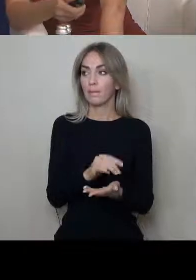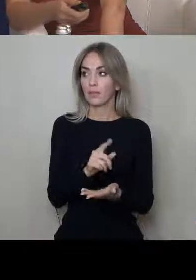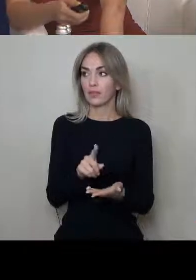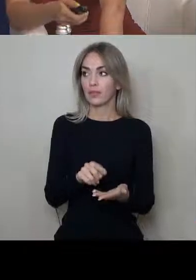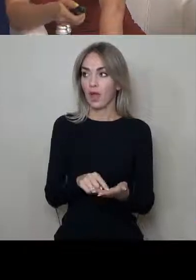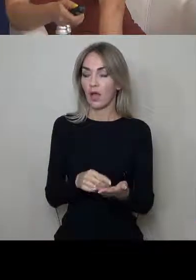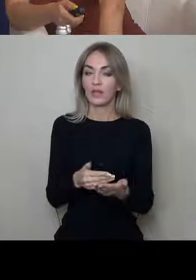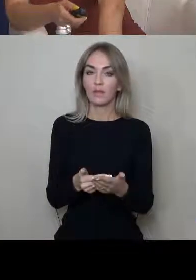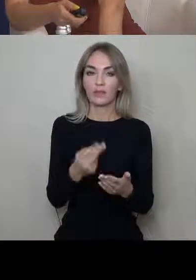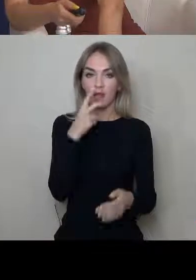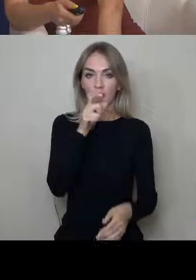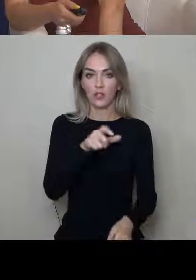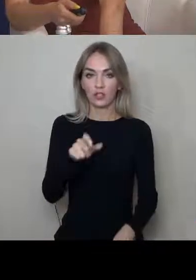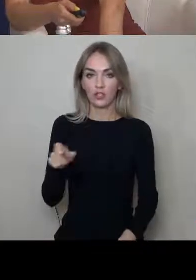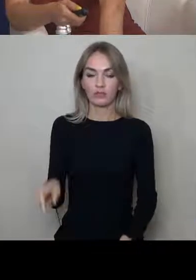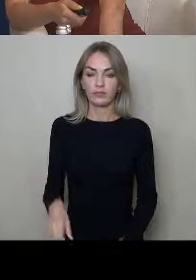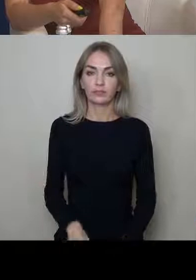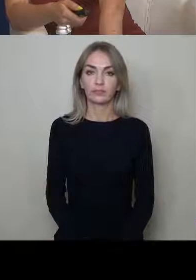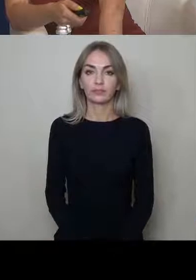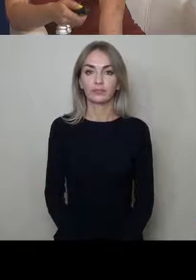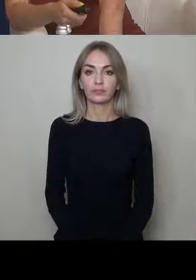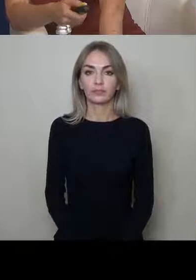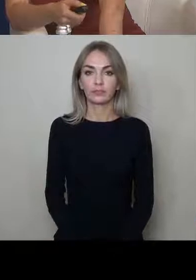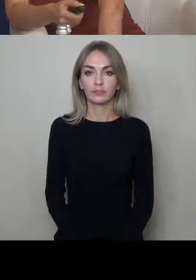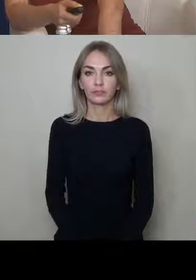There is a question from the audience, right?